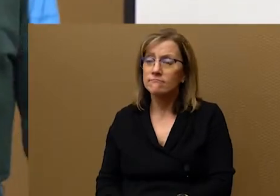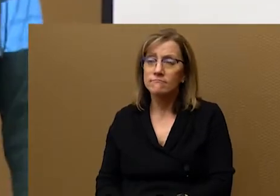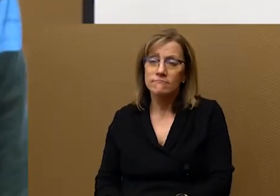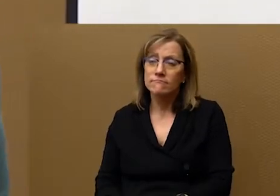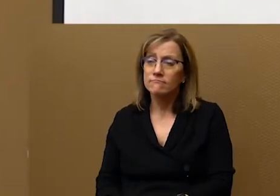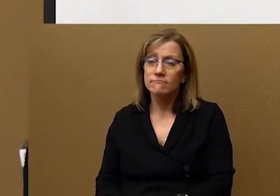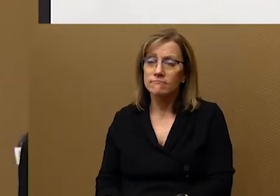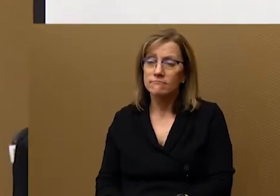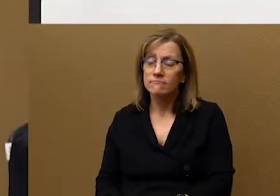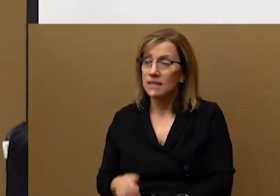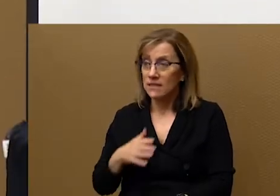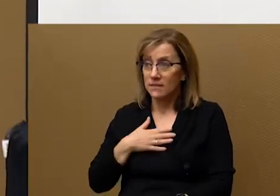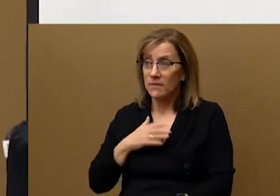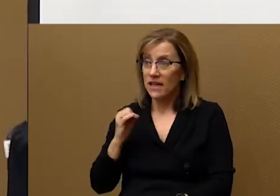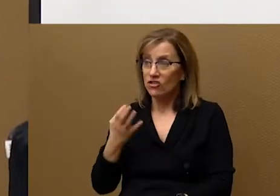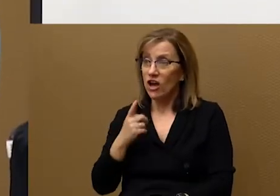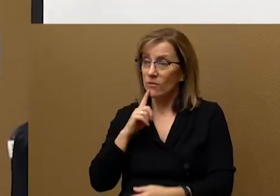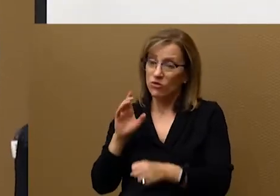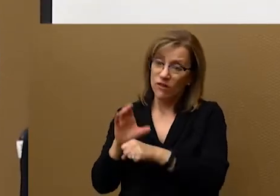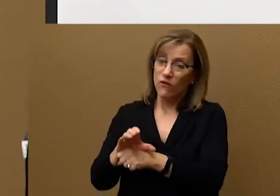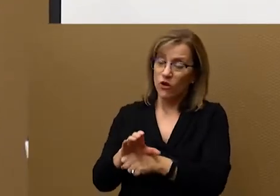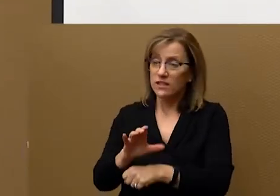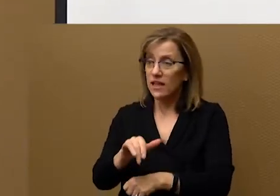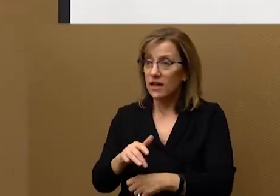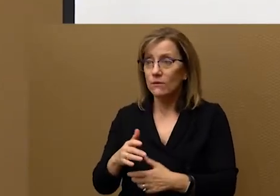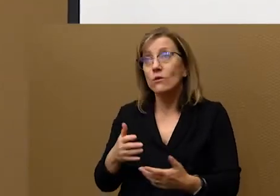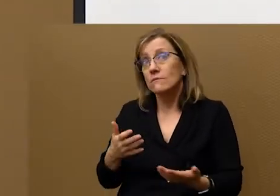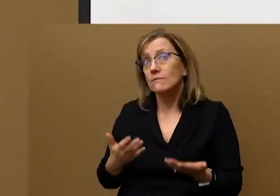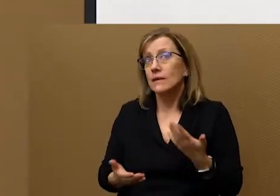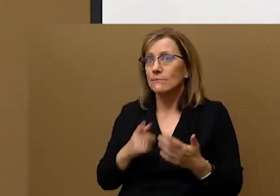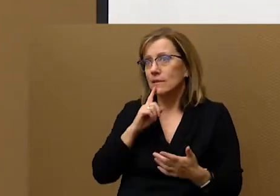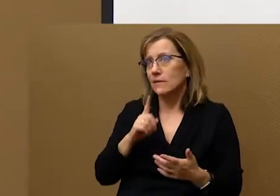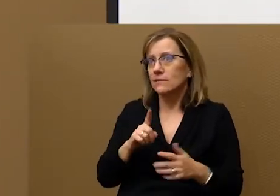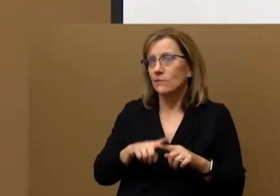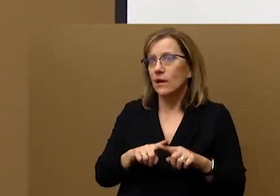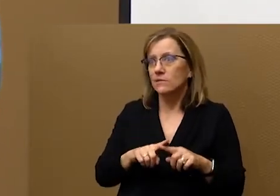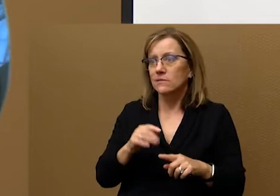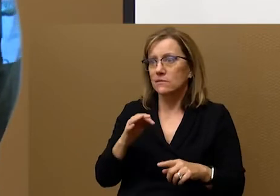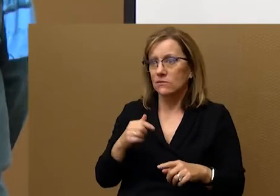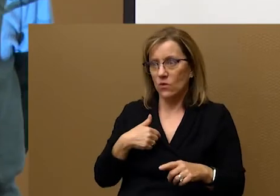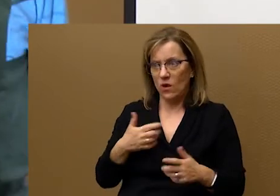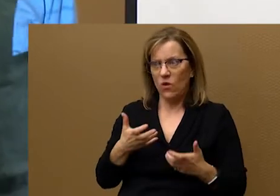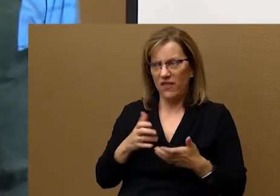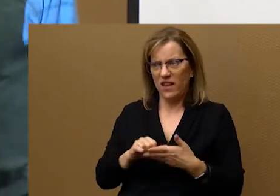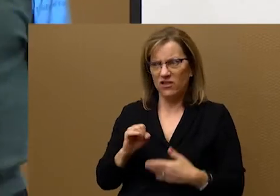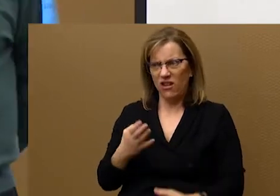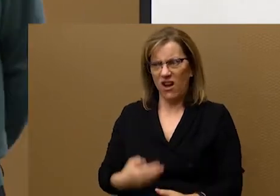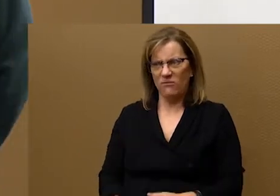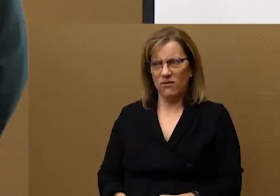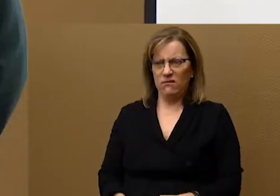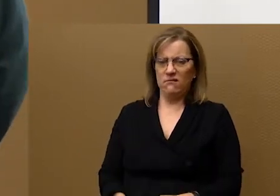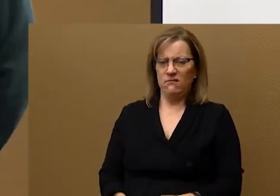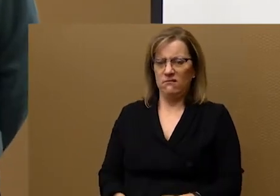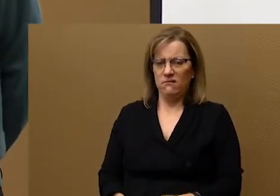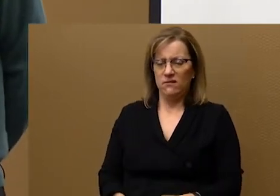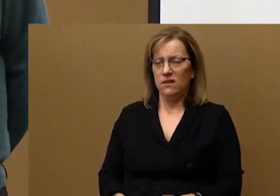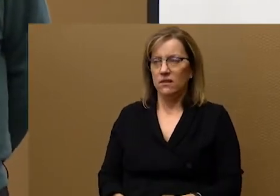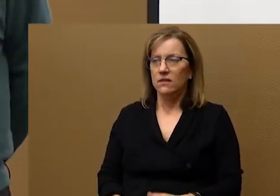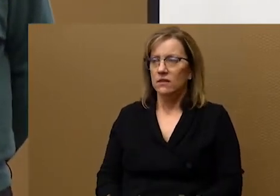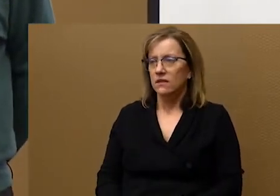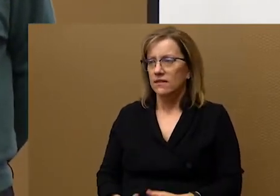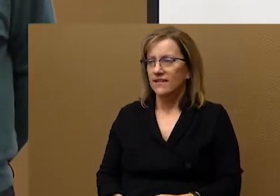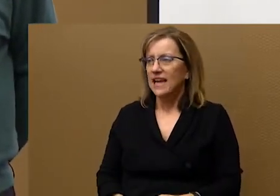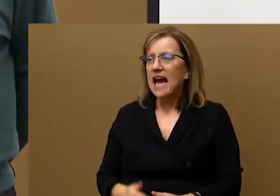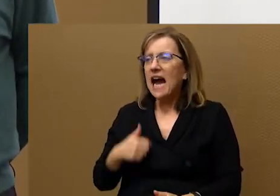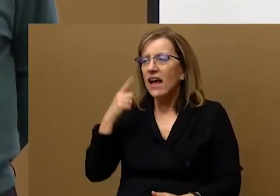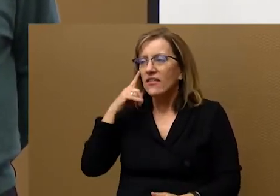is it my job to enforce that? Maybe it is, but then do I want that job? You know,